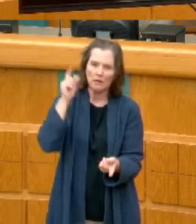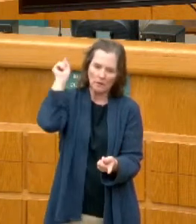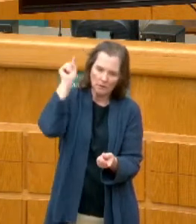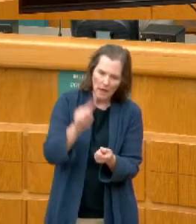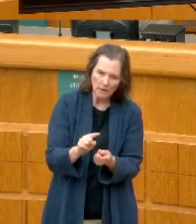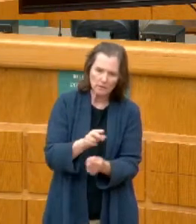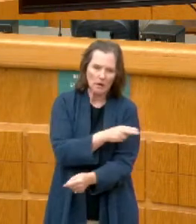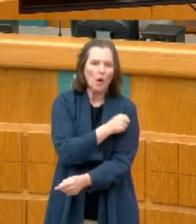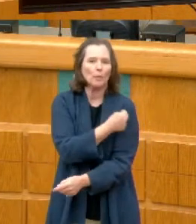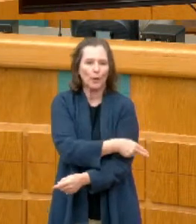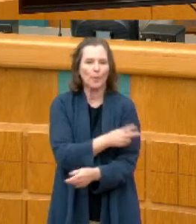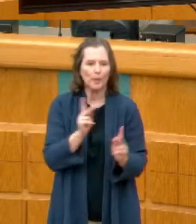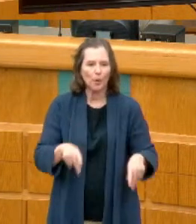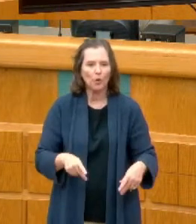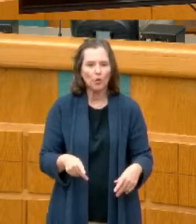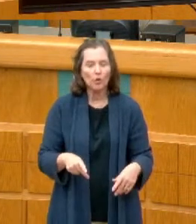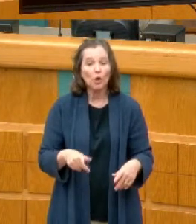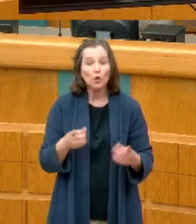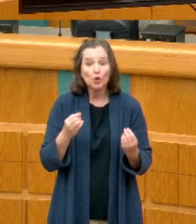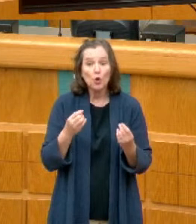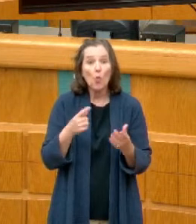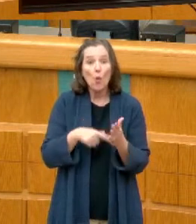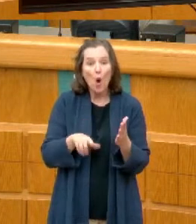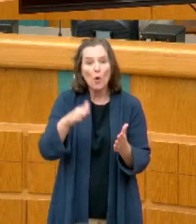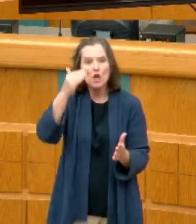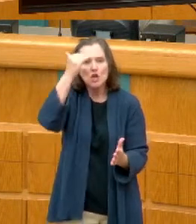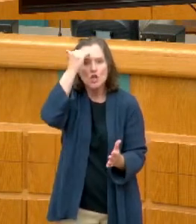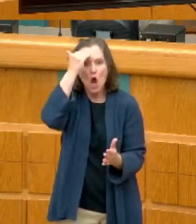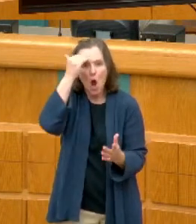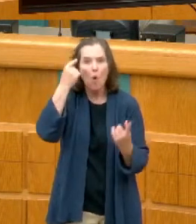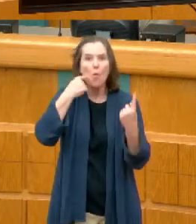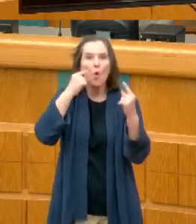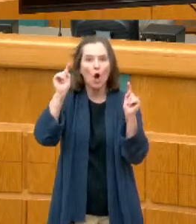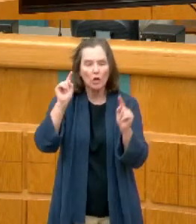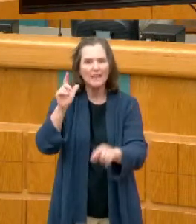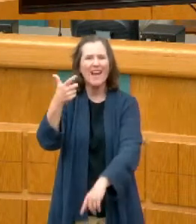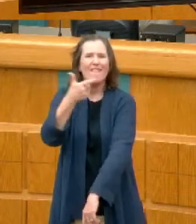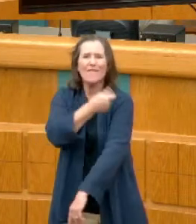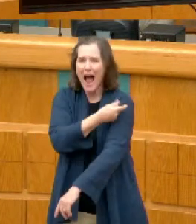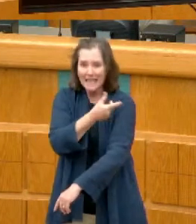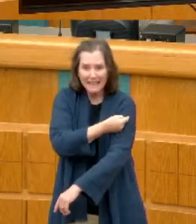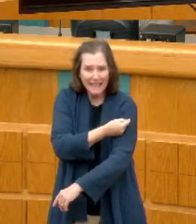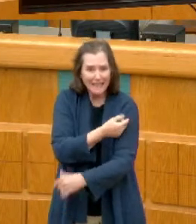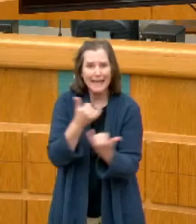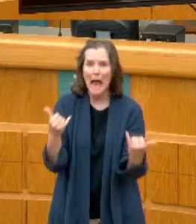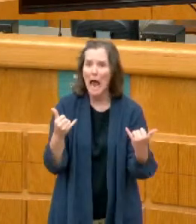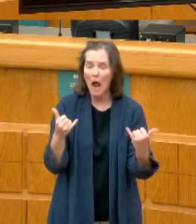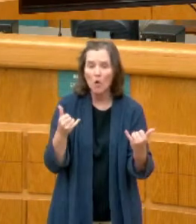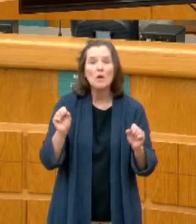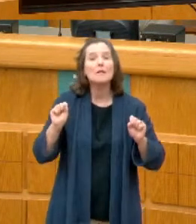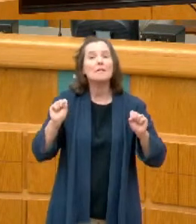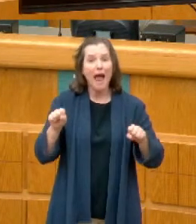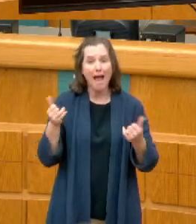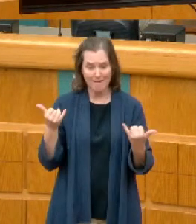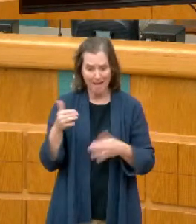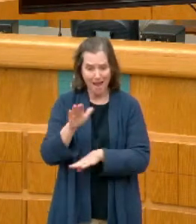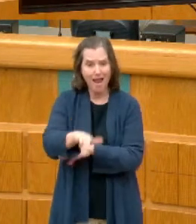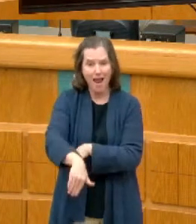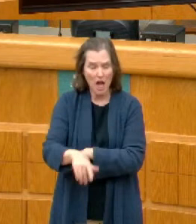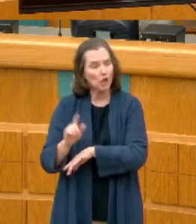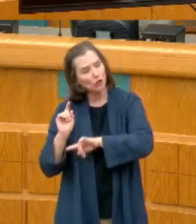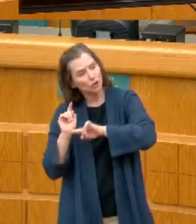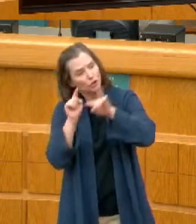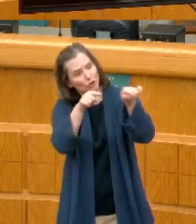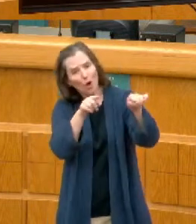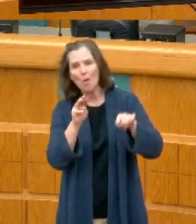works. Get vaccinated. Do it tomorrow. Do it today. You still have a few hours before it closes at La Palmera